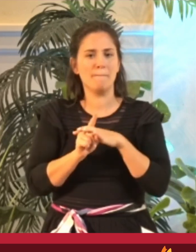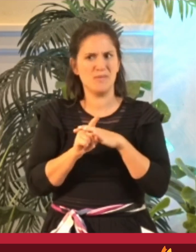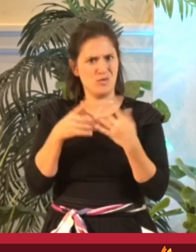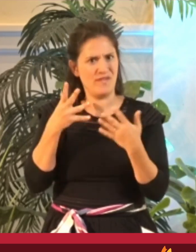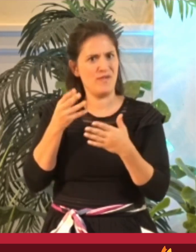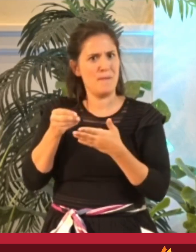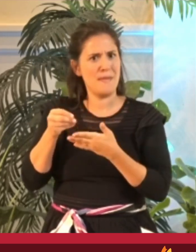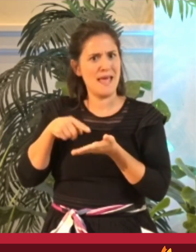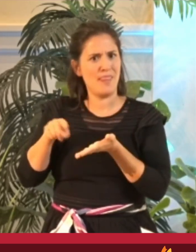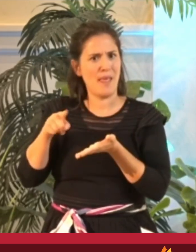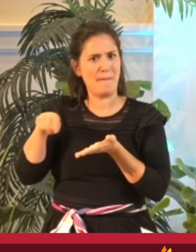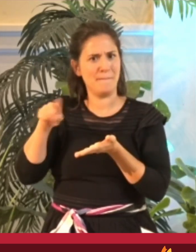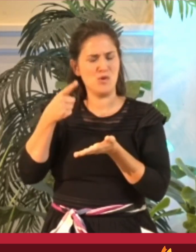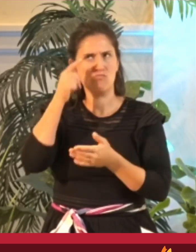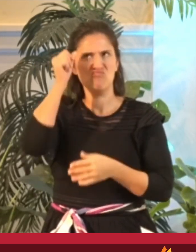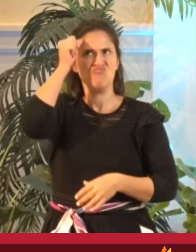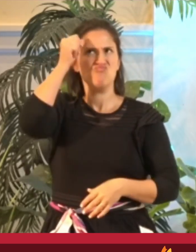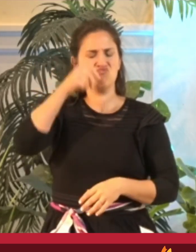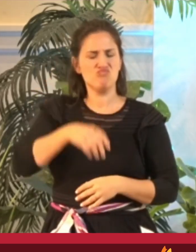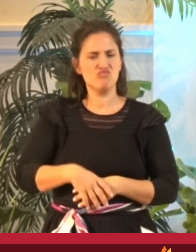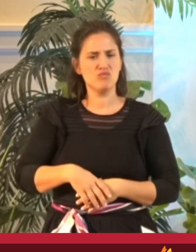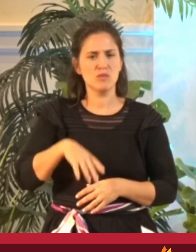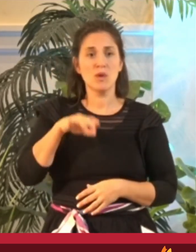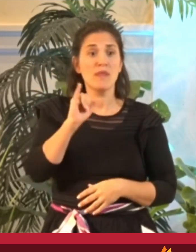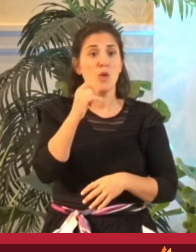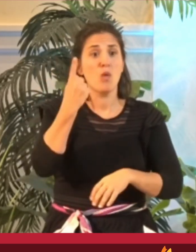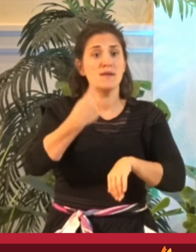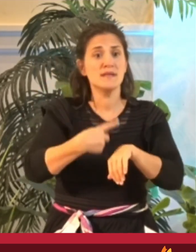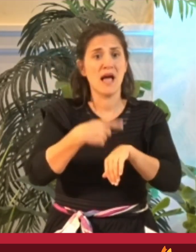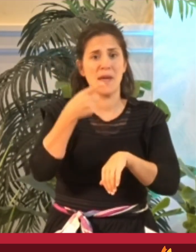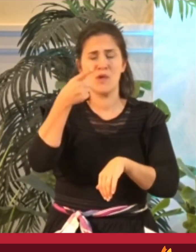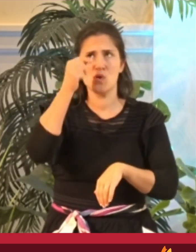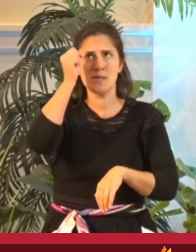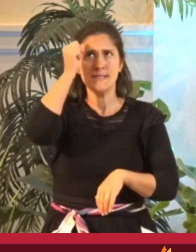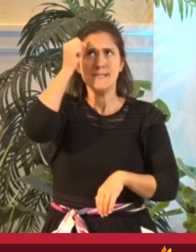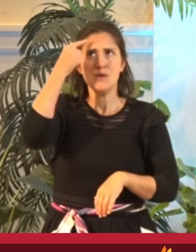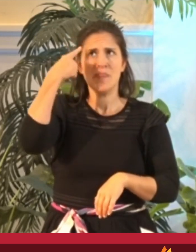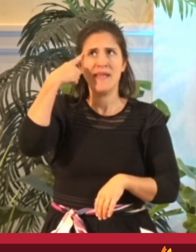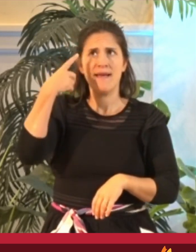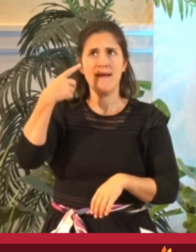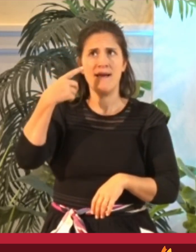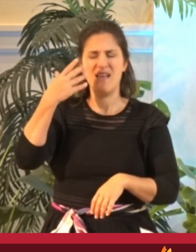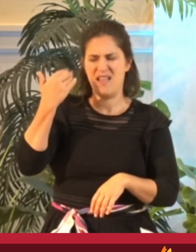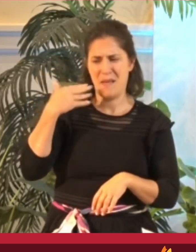gave that family member a place to stay and they stole from you?